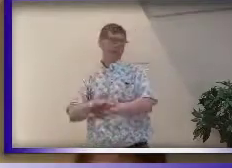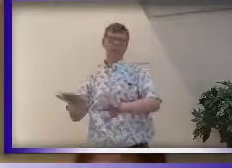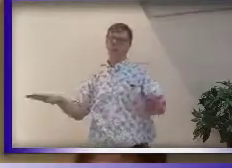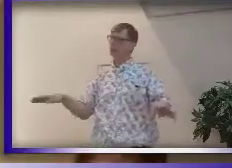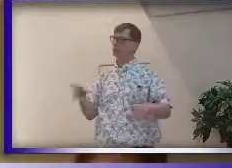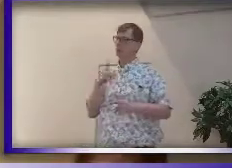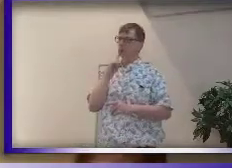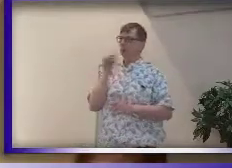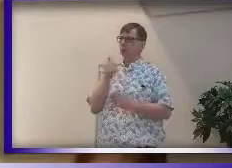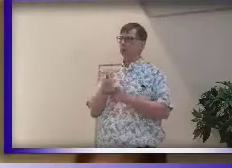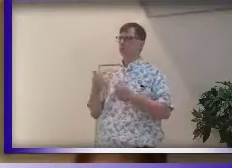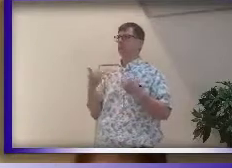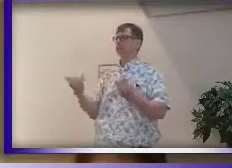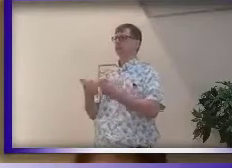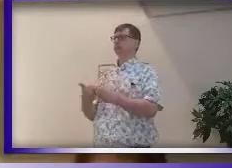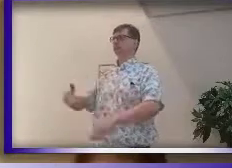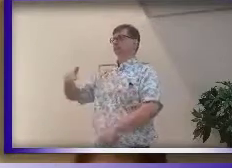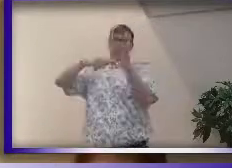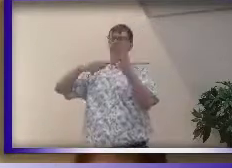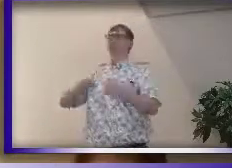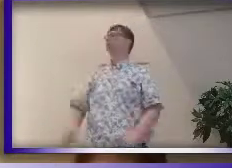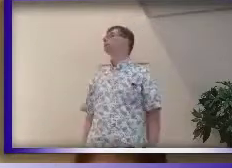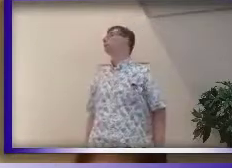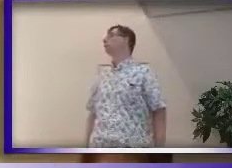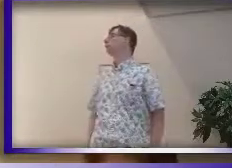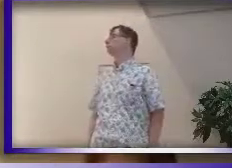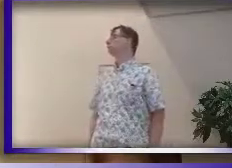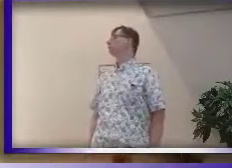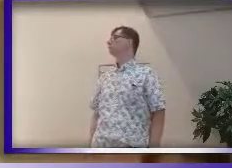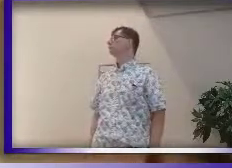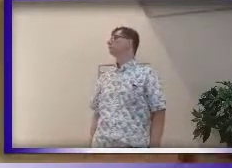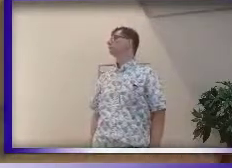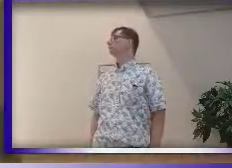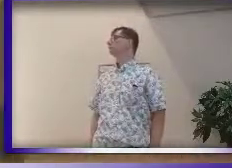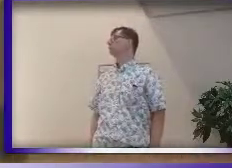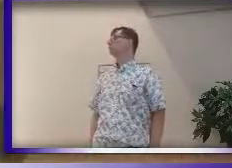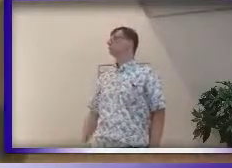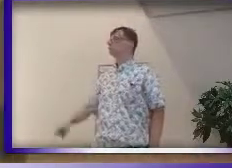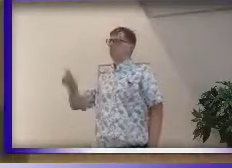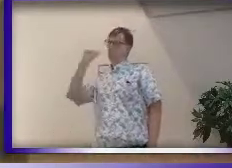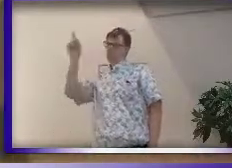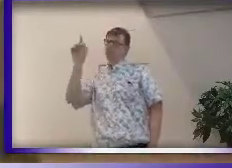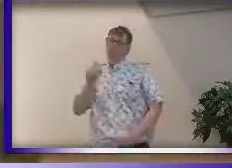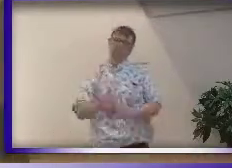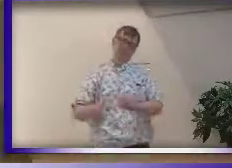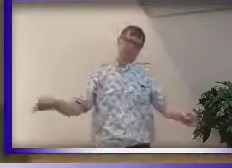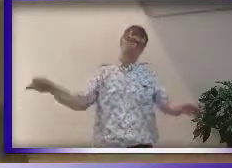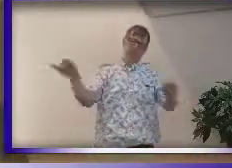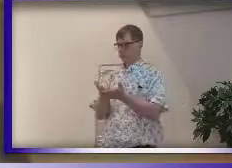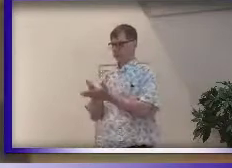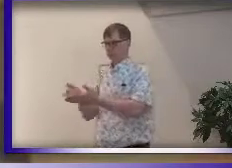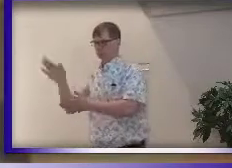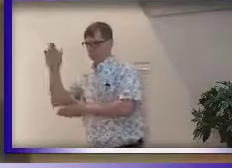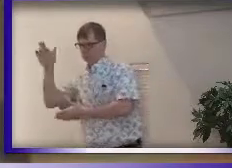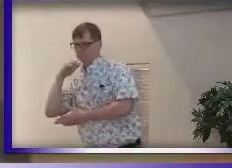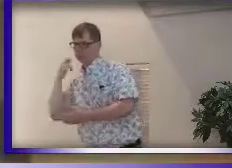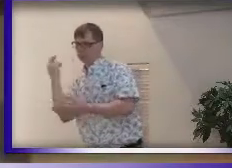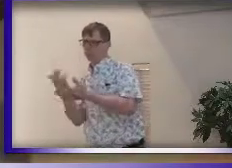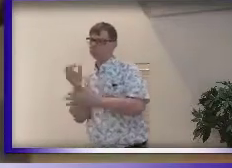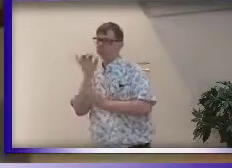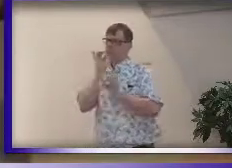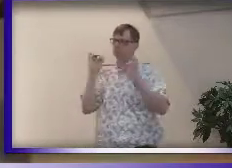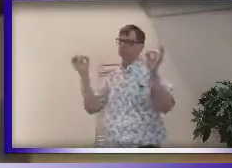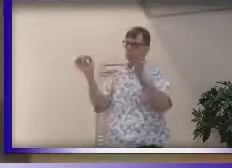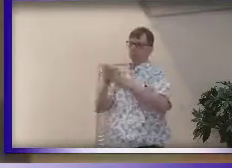One of the things I've experienced as a minister, and I know a lot of people experience in their own work, is that if I cannot be seen